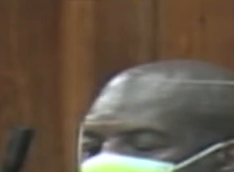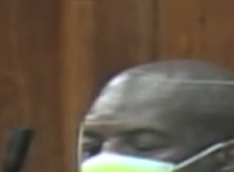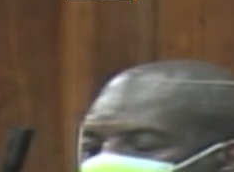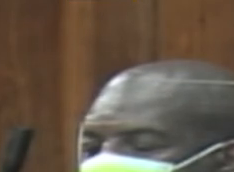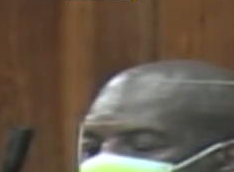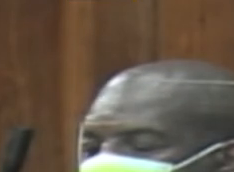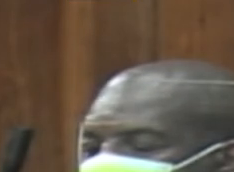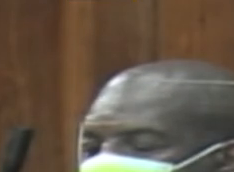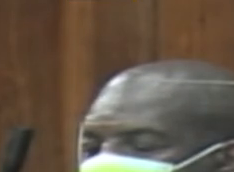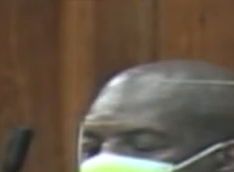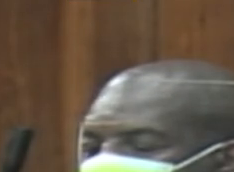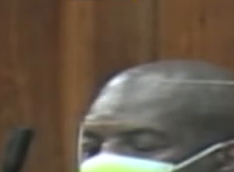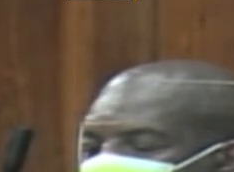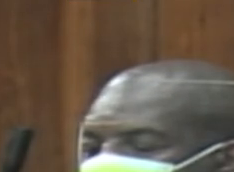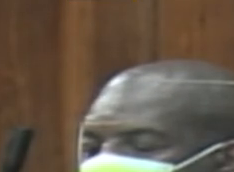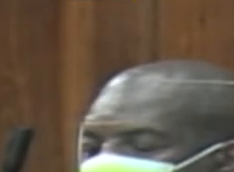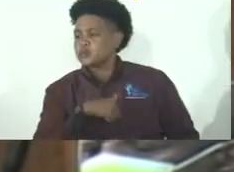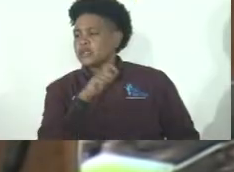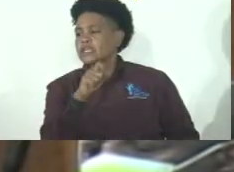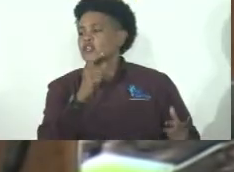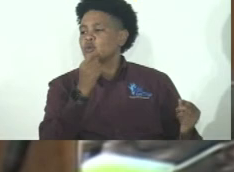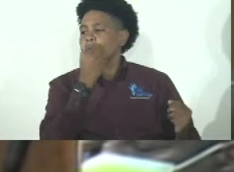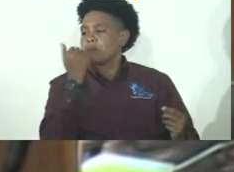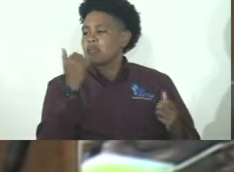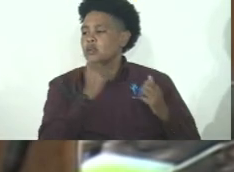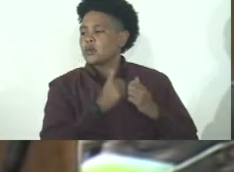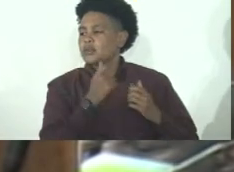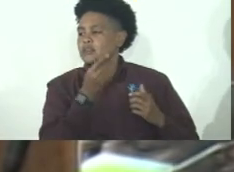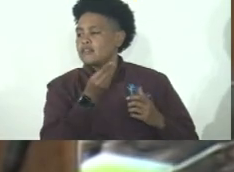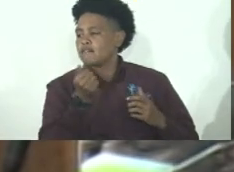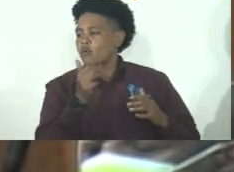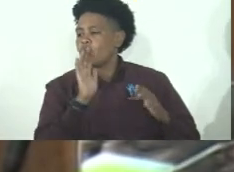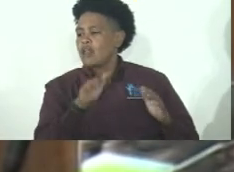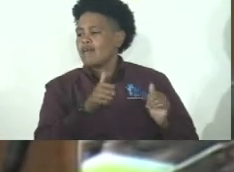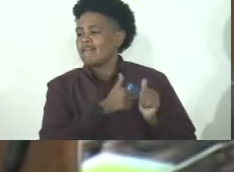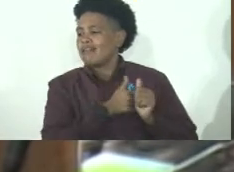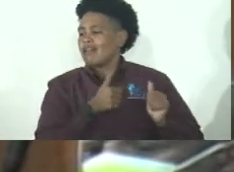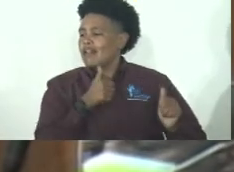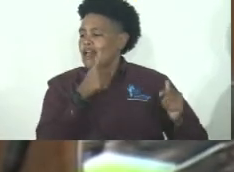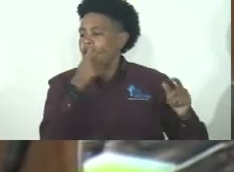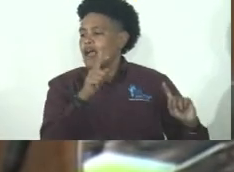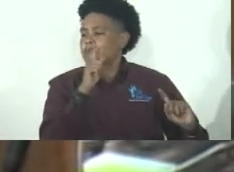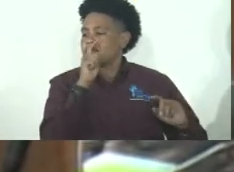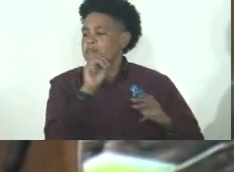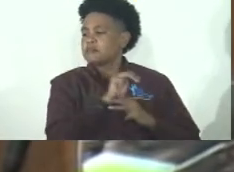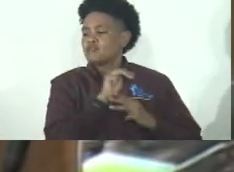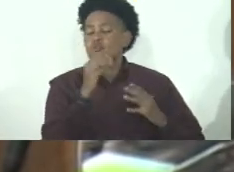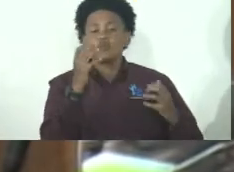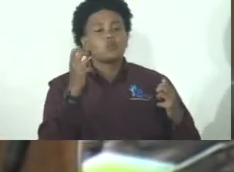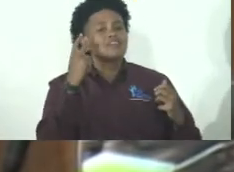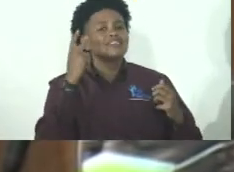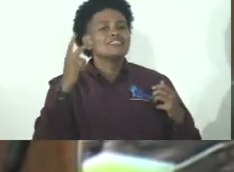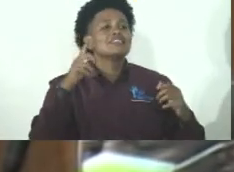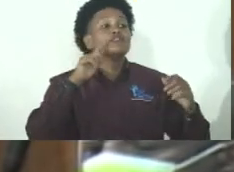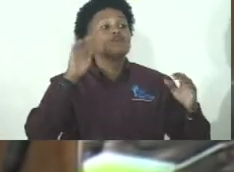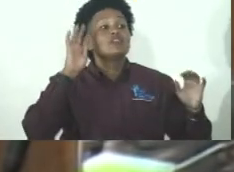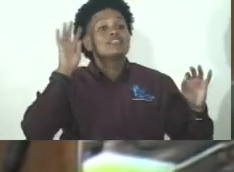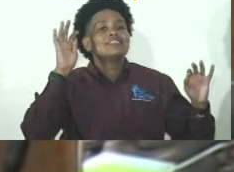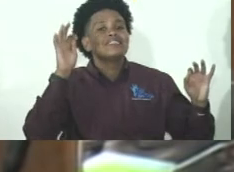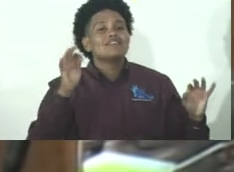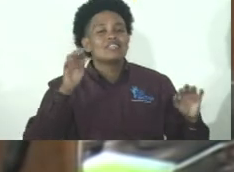do better with a few remaining cases of backlog the ministry would like to see definitive